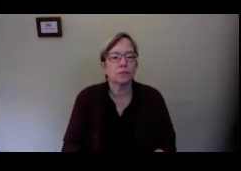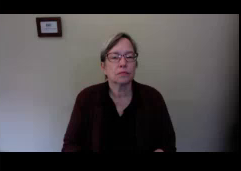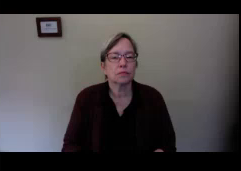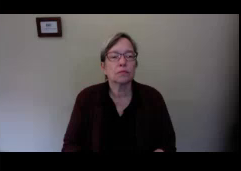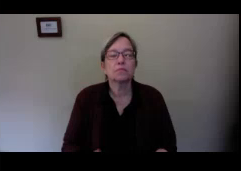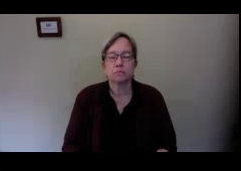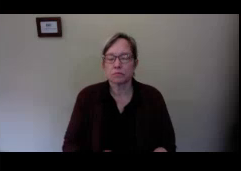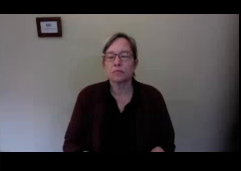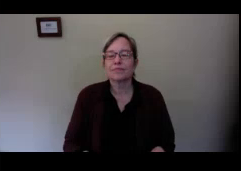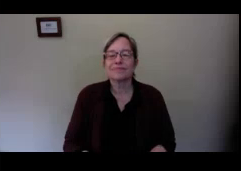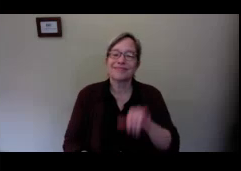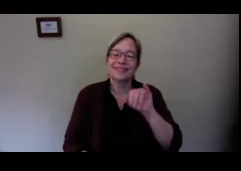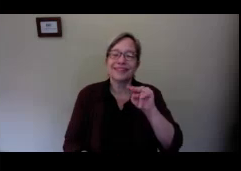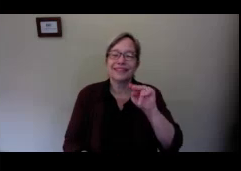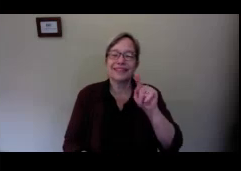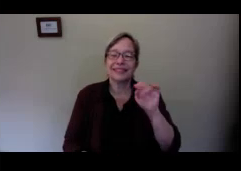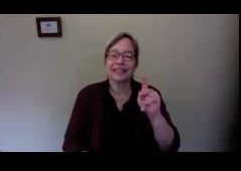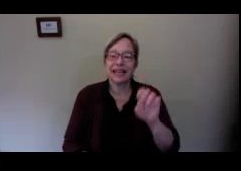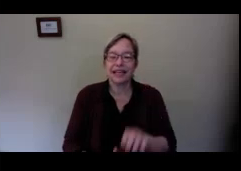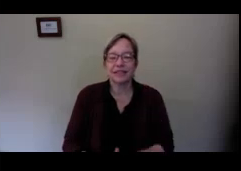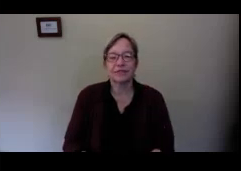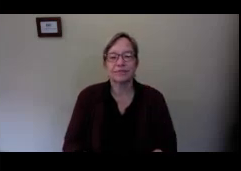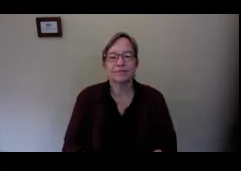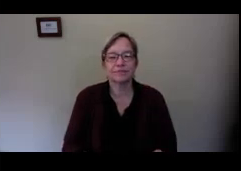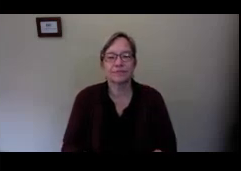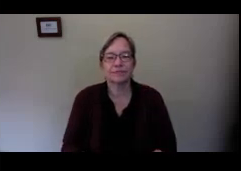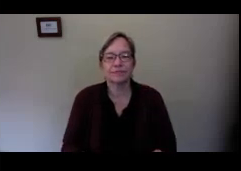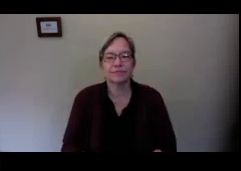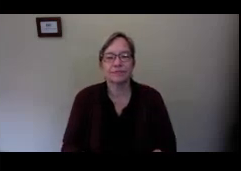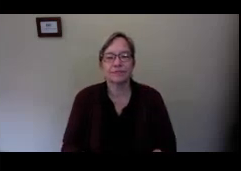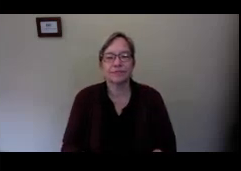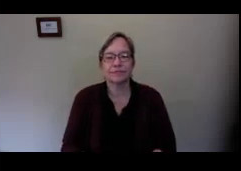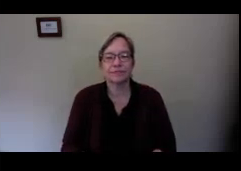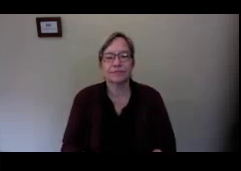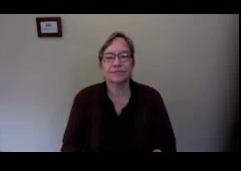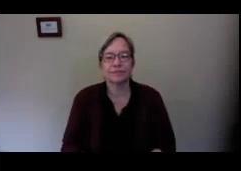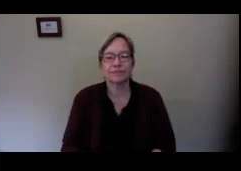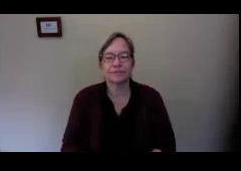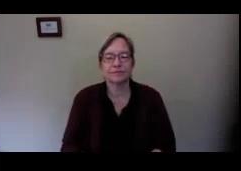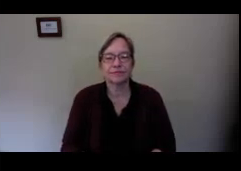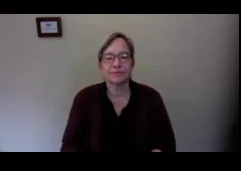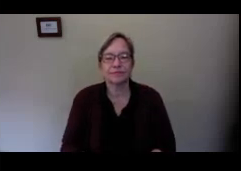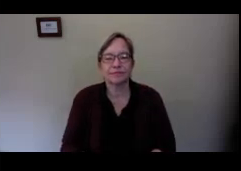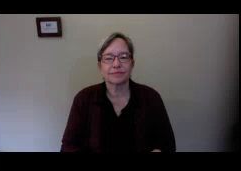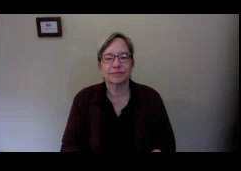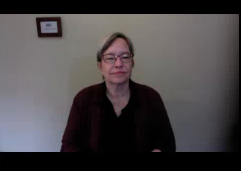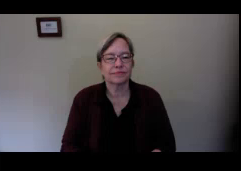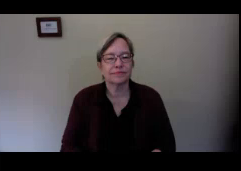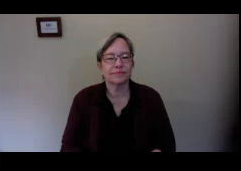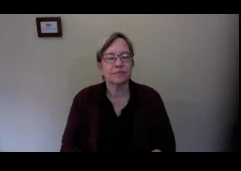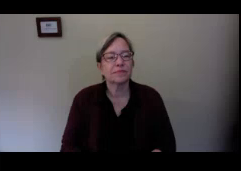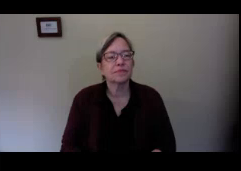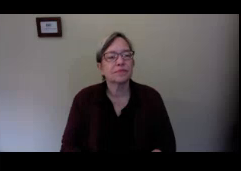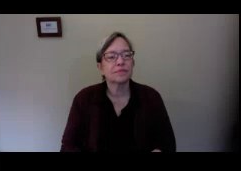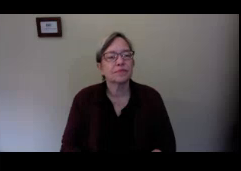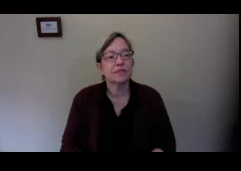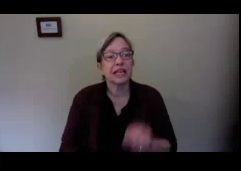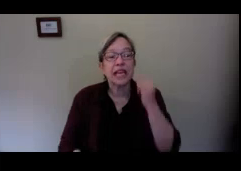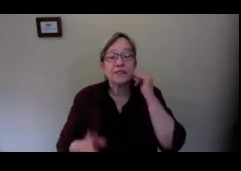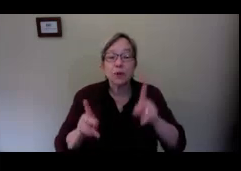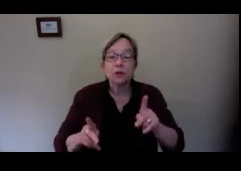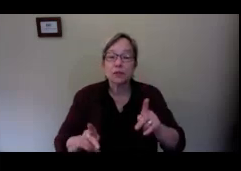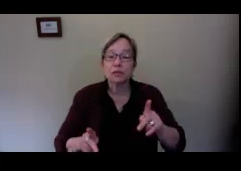Yeah. So I knew that I had a few points here I didn't want to forget. So if the person believes they